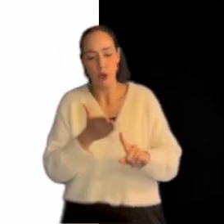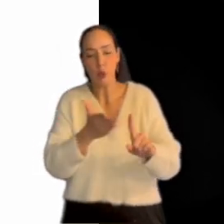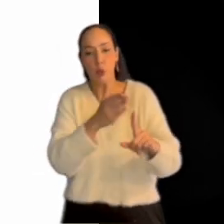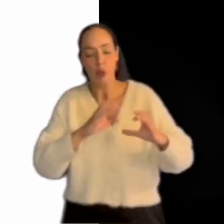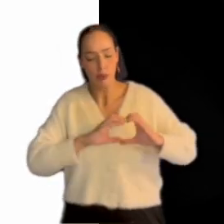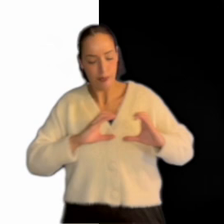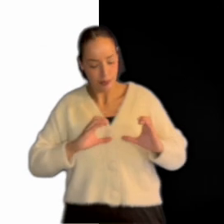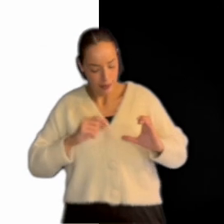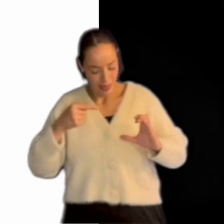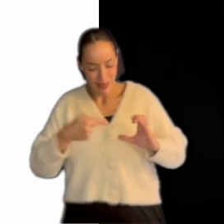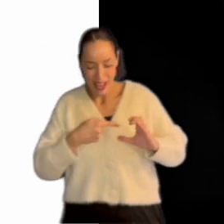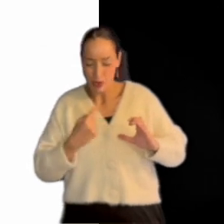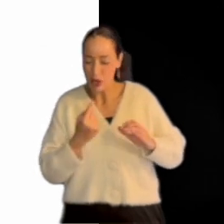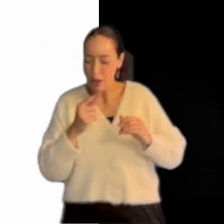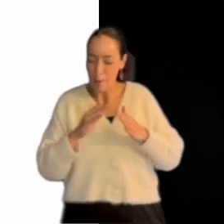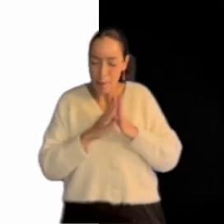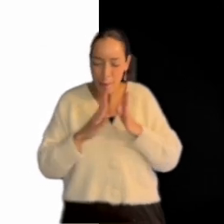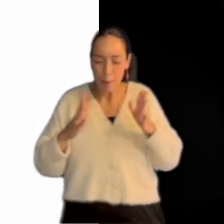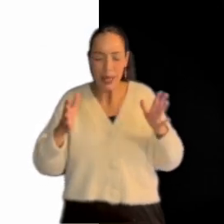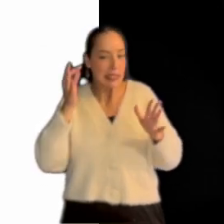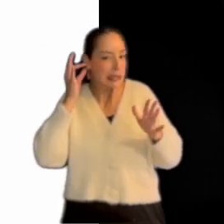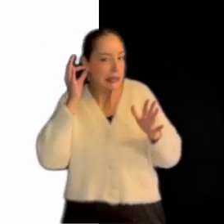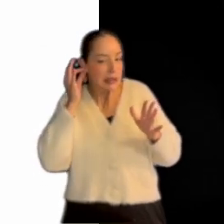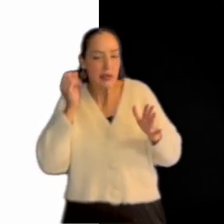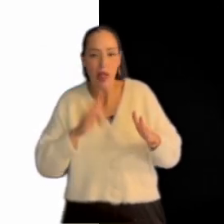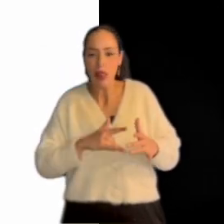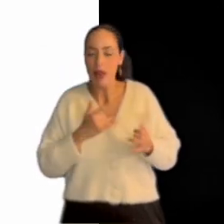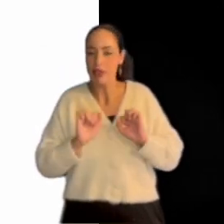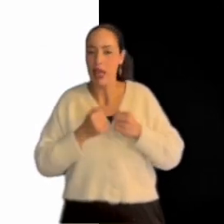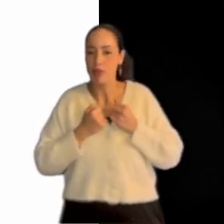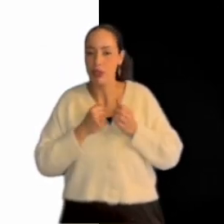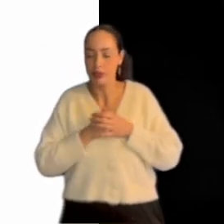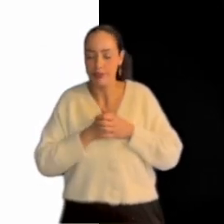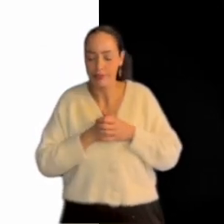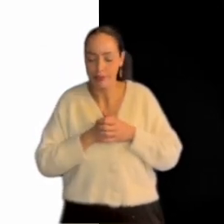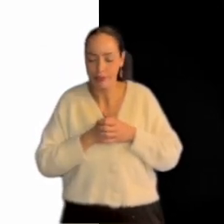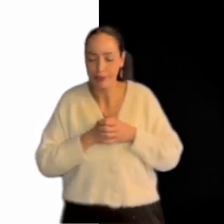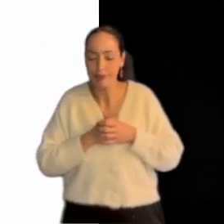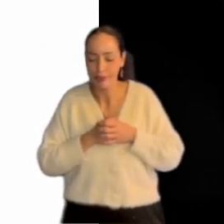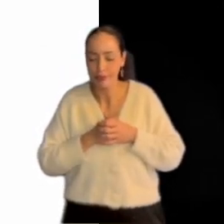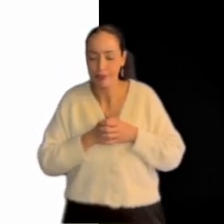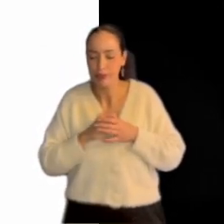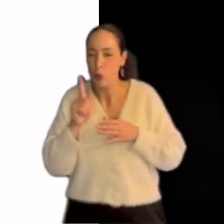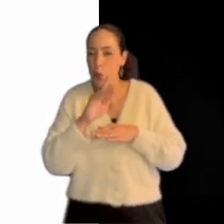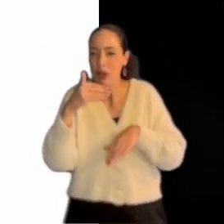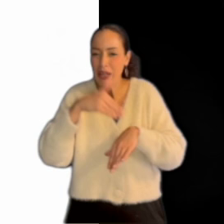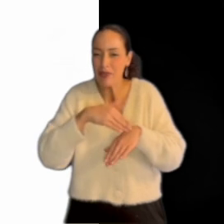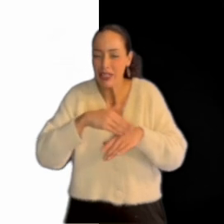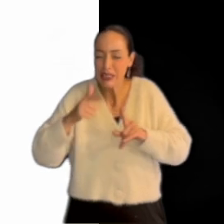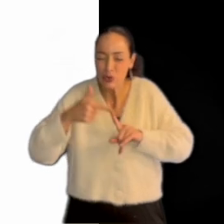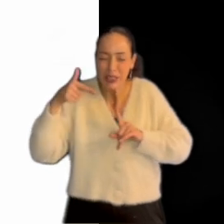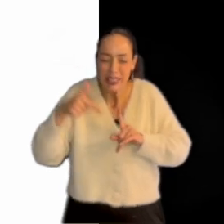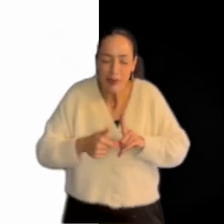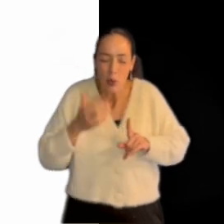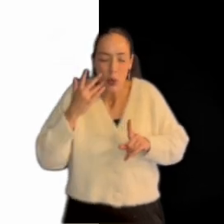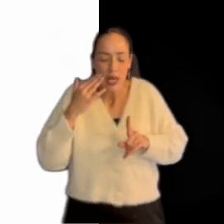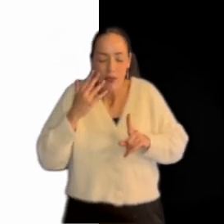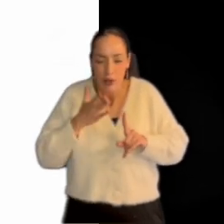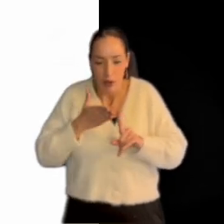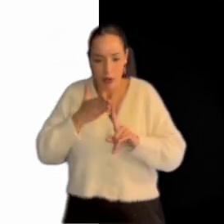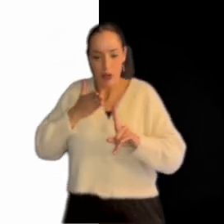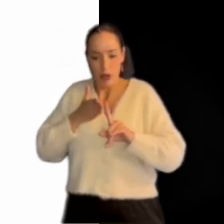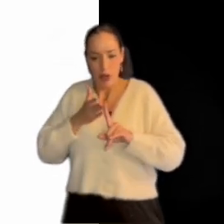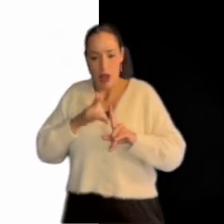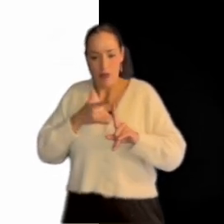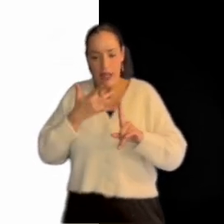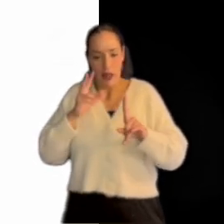on to ask, "What is it that affects you so deeply that whenever you encounter it, you feel the need to look away? Look there. Where is